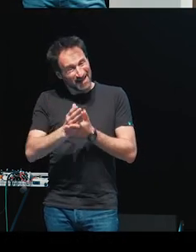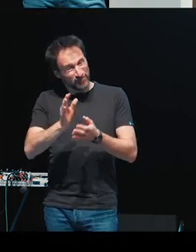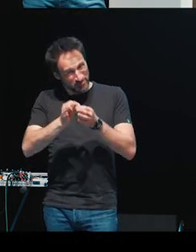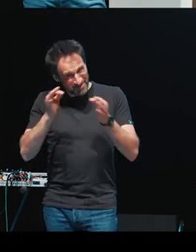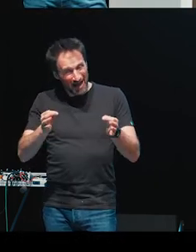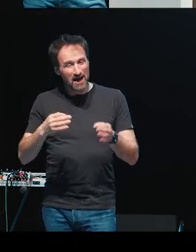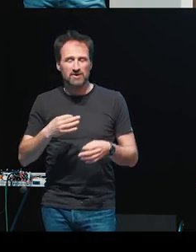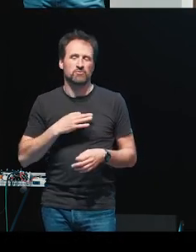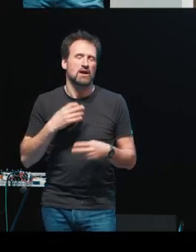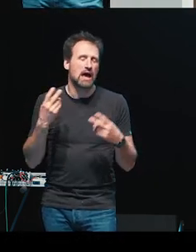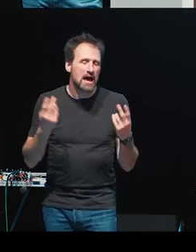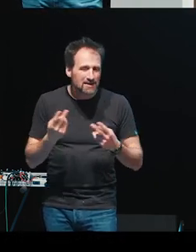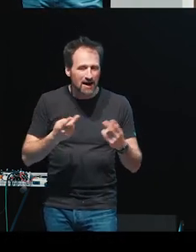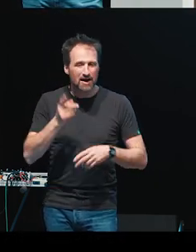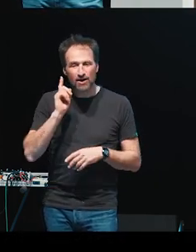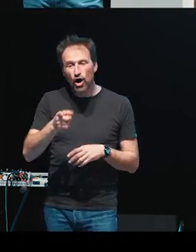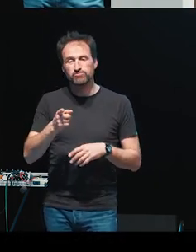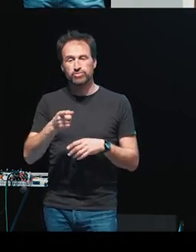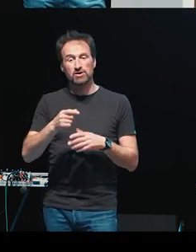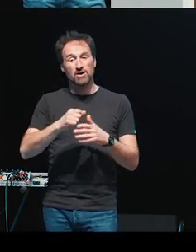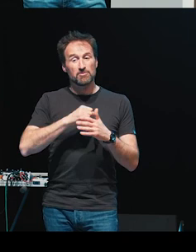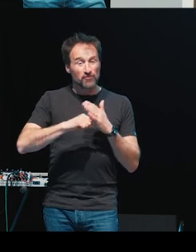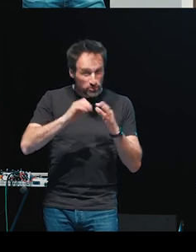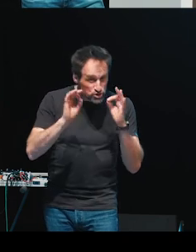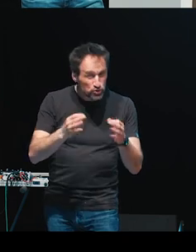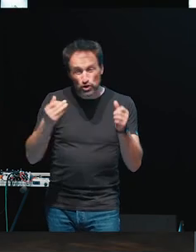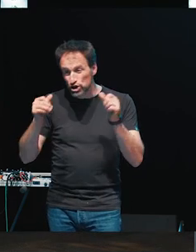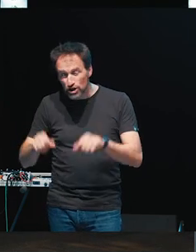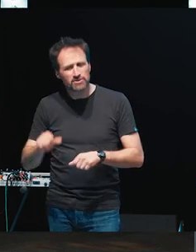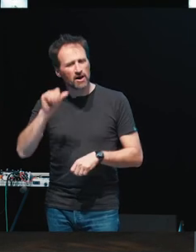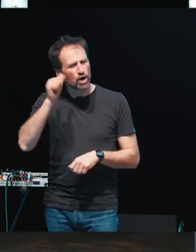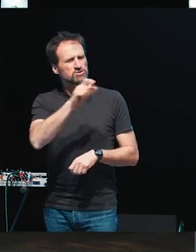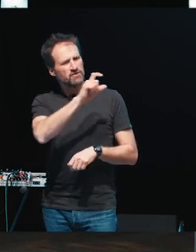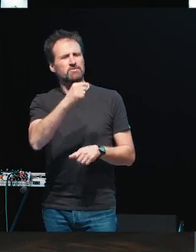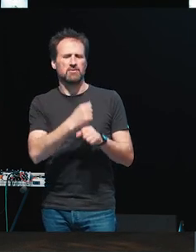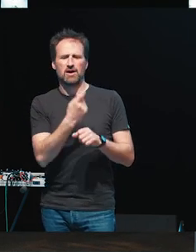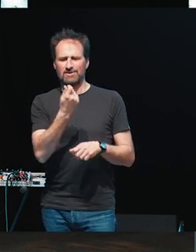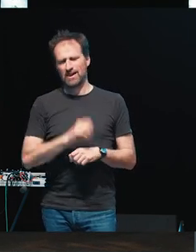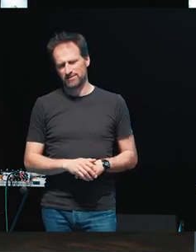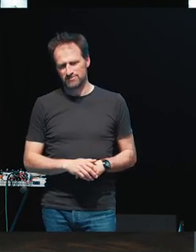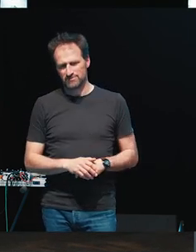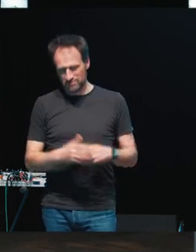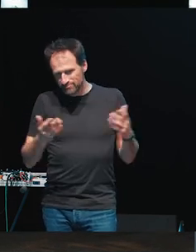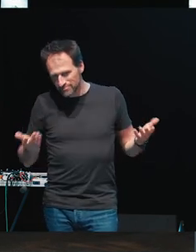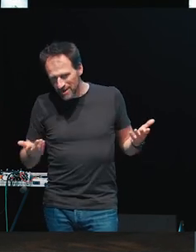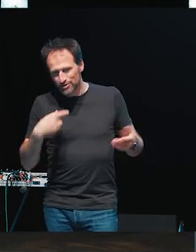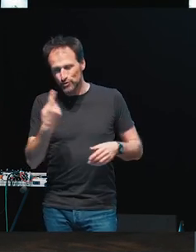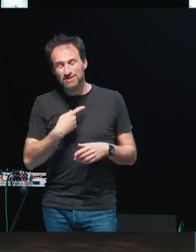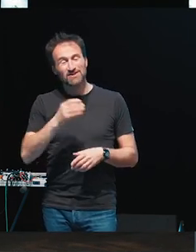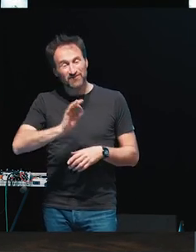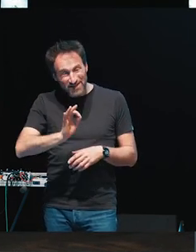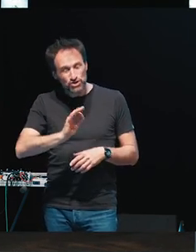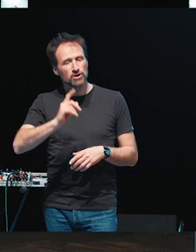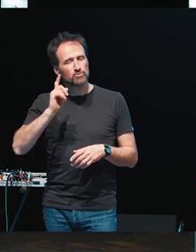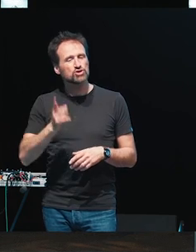If the company makes money, that's what we want it to be happening. So we want our features to be profitable. So the main